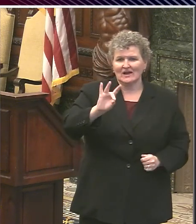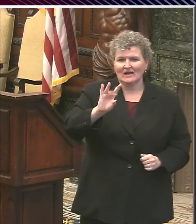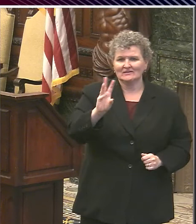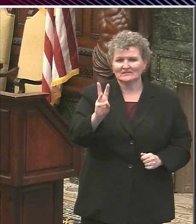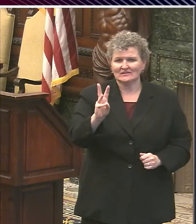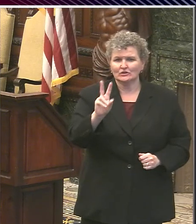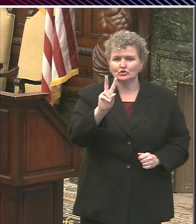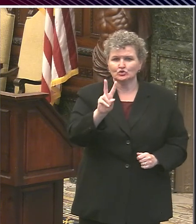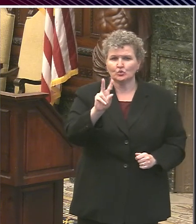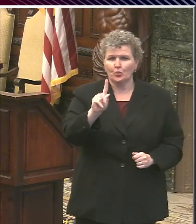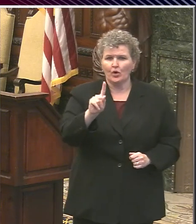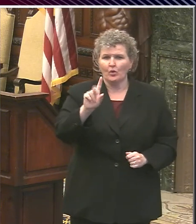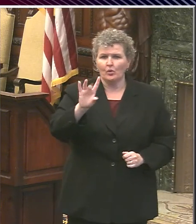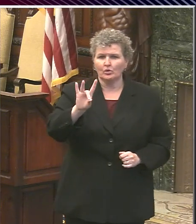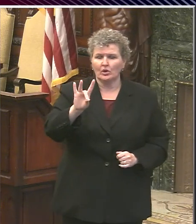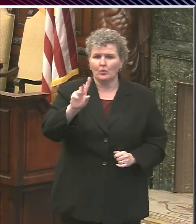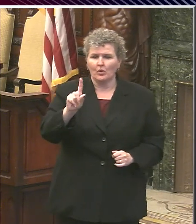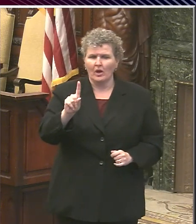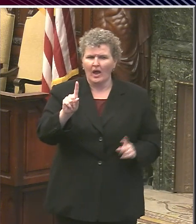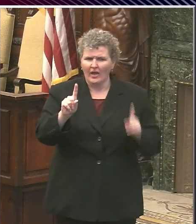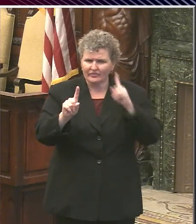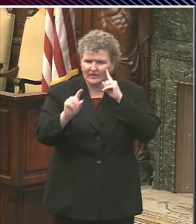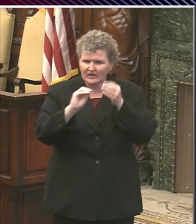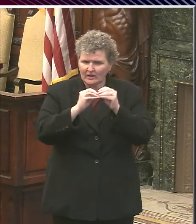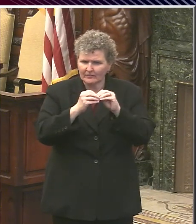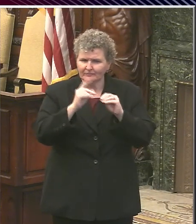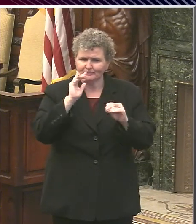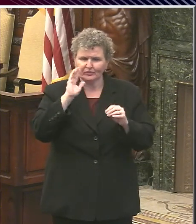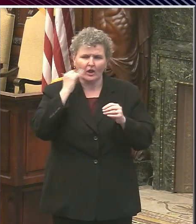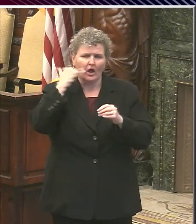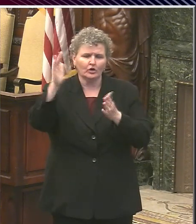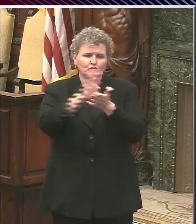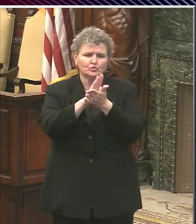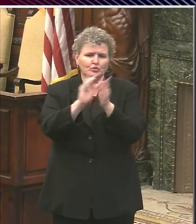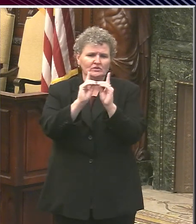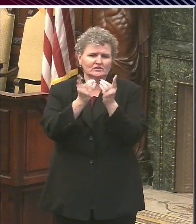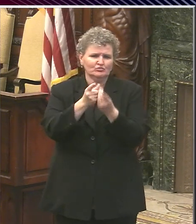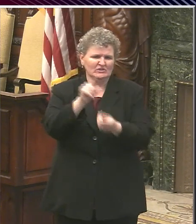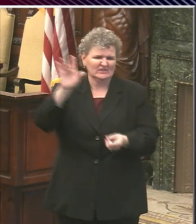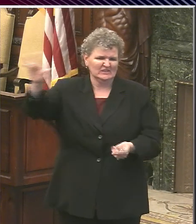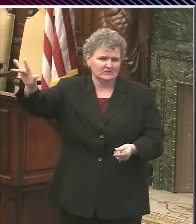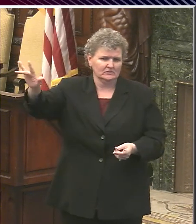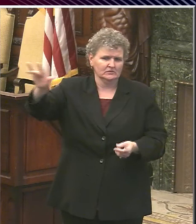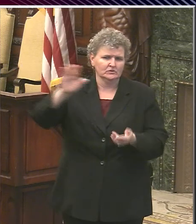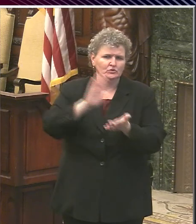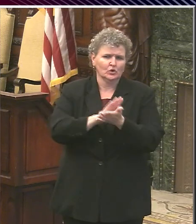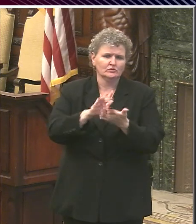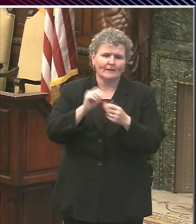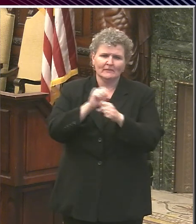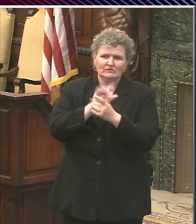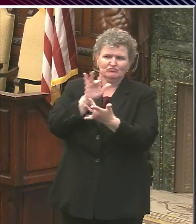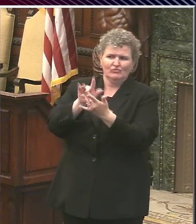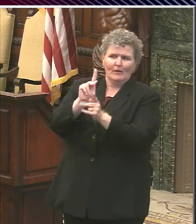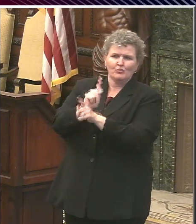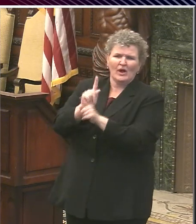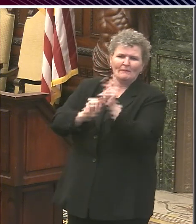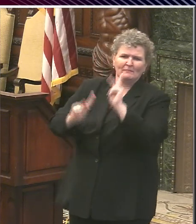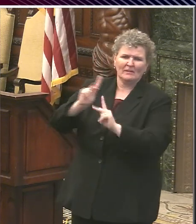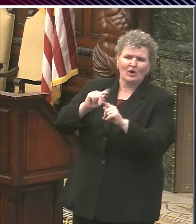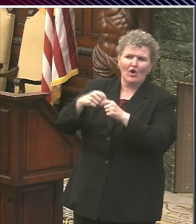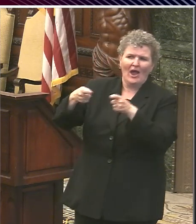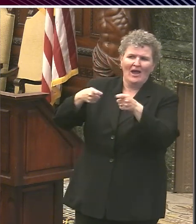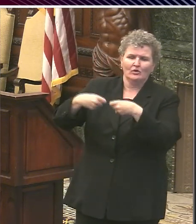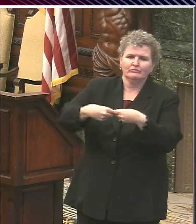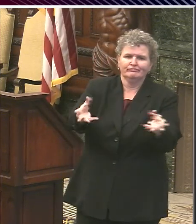686-2181, I believe, and also call the school district. We can refer them to the appropriate people in the district because they were handling, I believe, the distribution of the